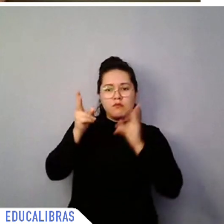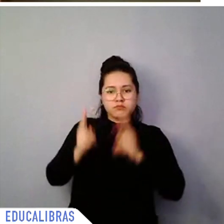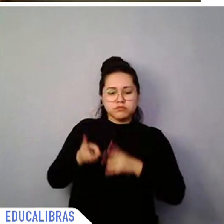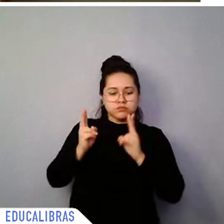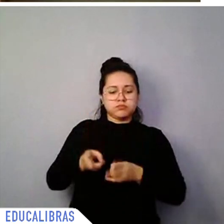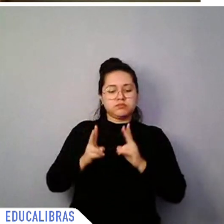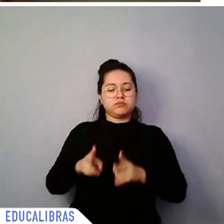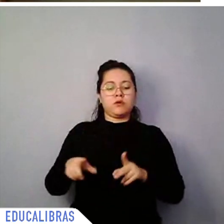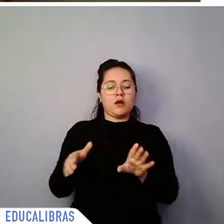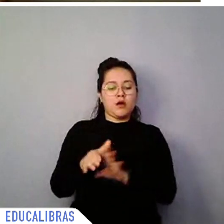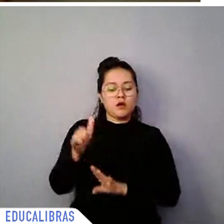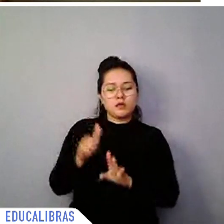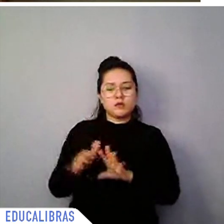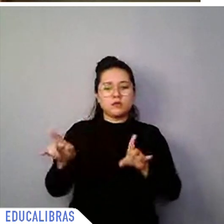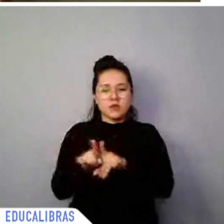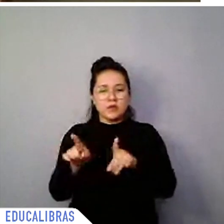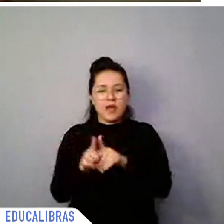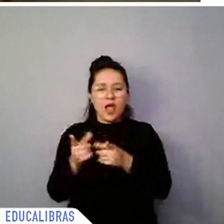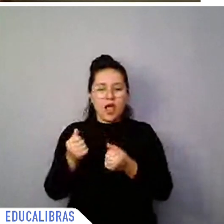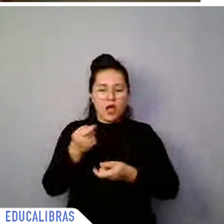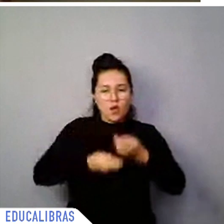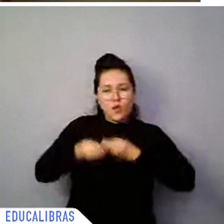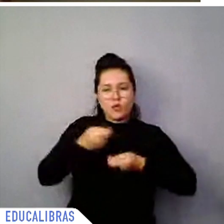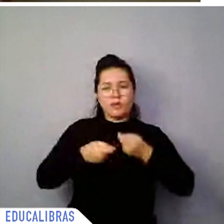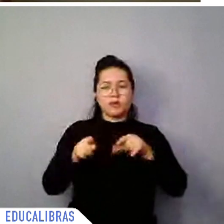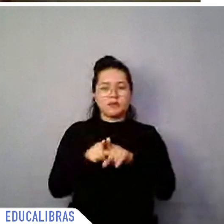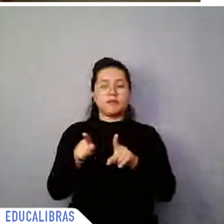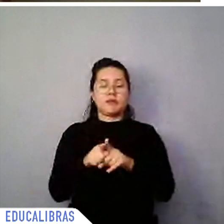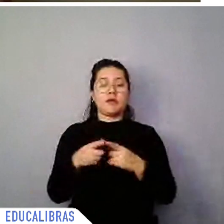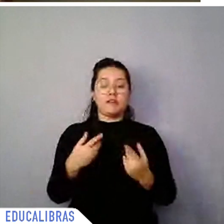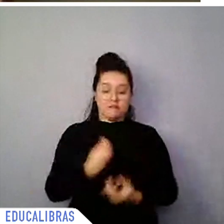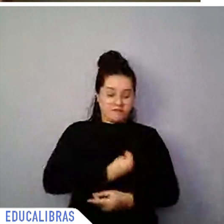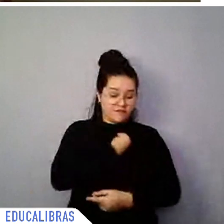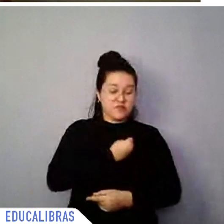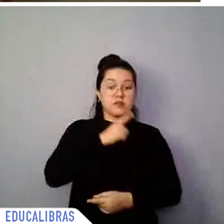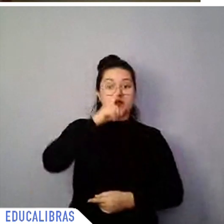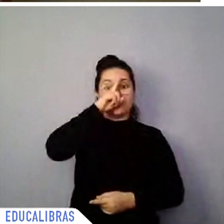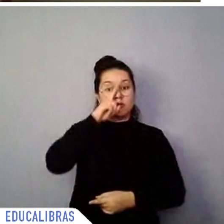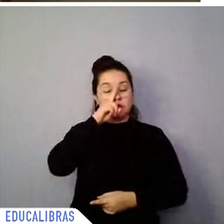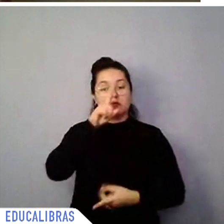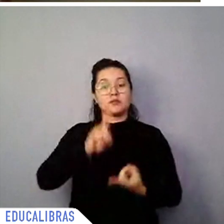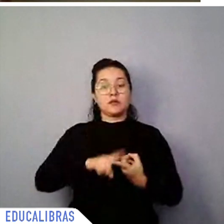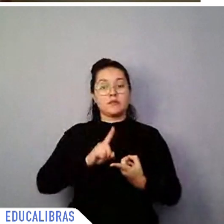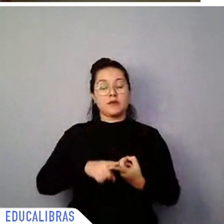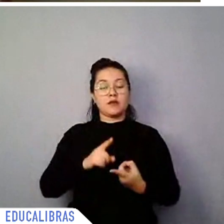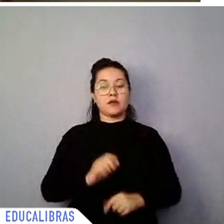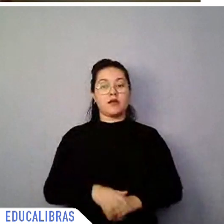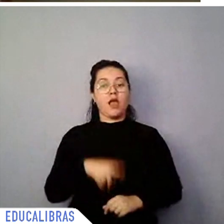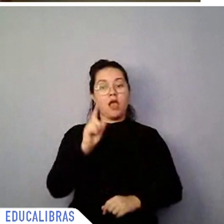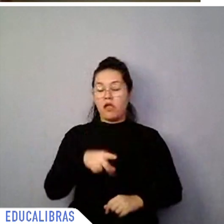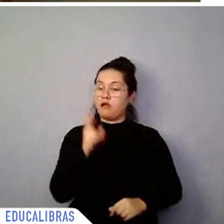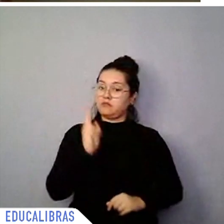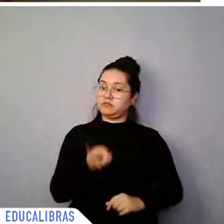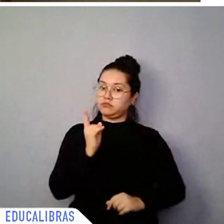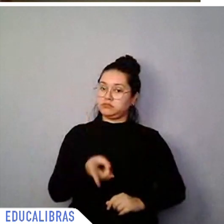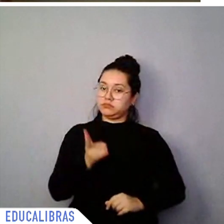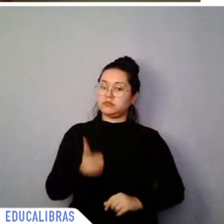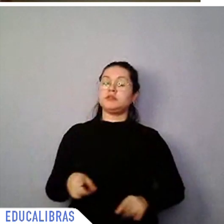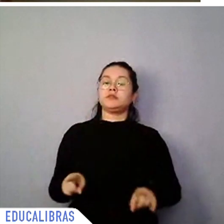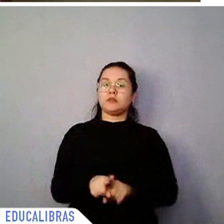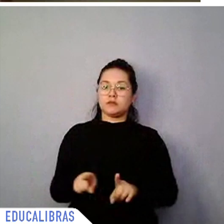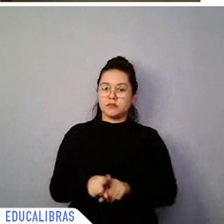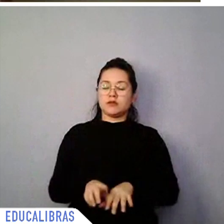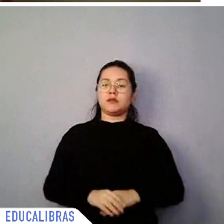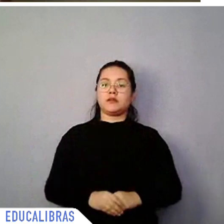we are probably going to create a permanent counselor to give orientation on pandemics and other things that may put life at risk,